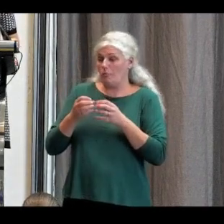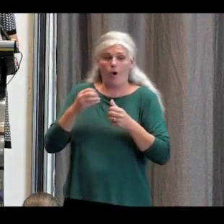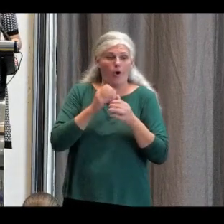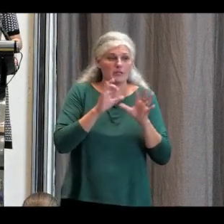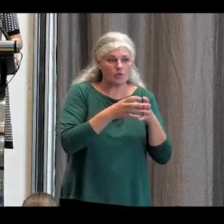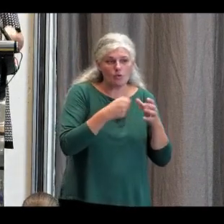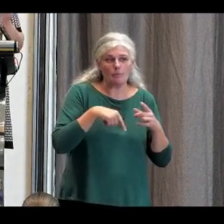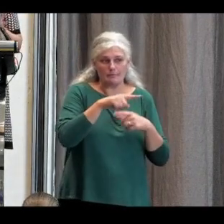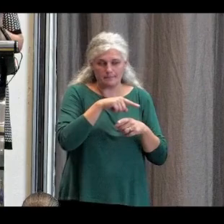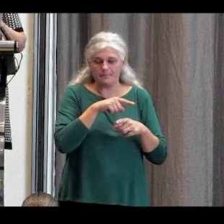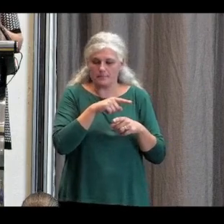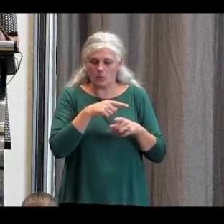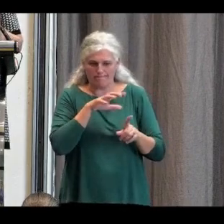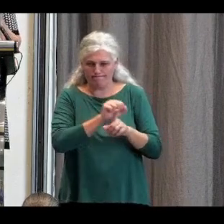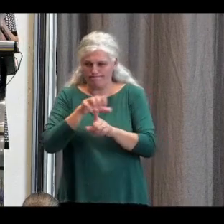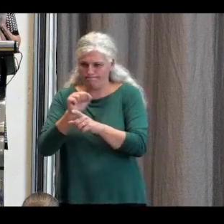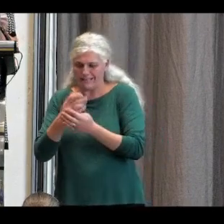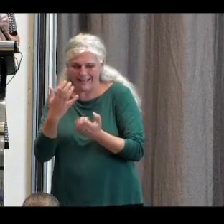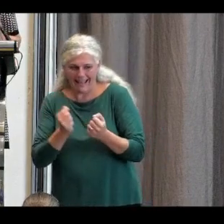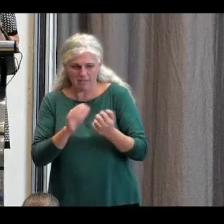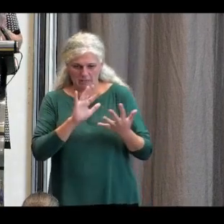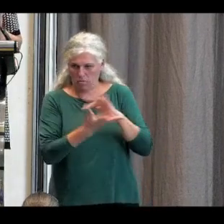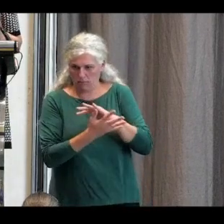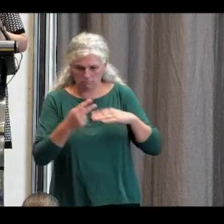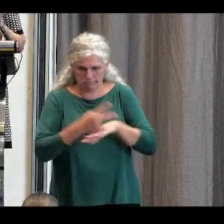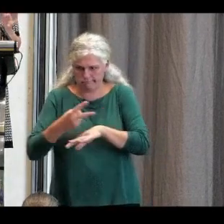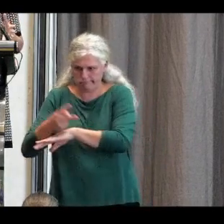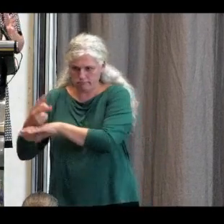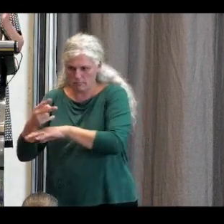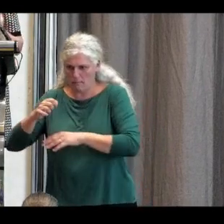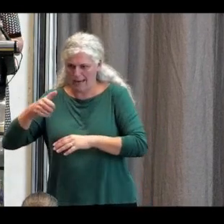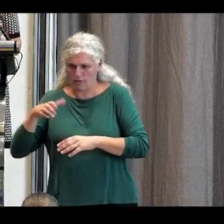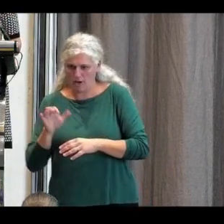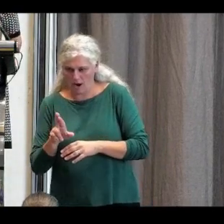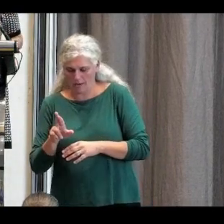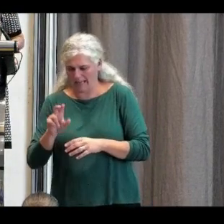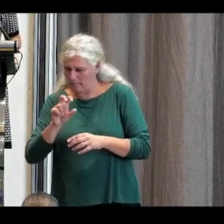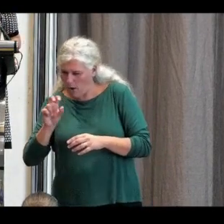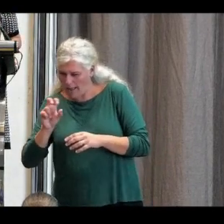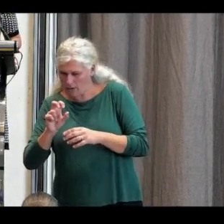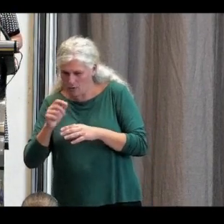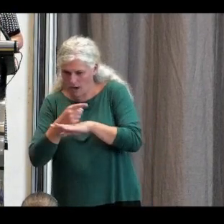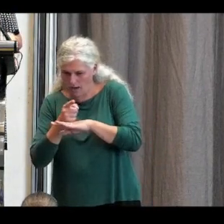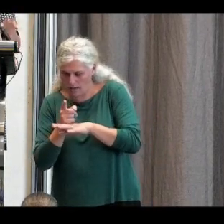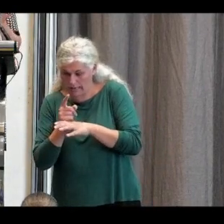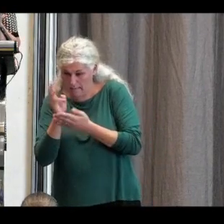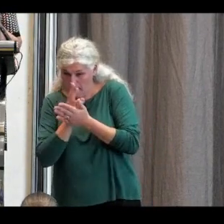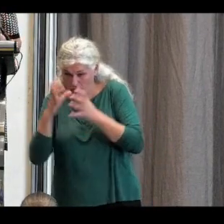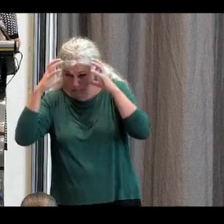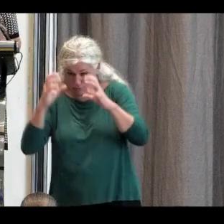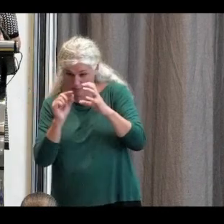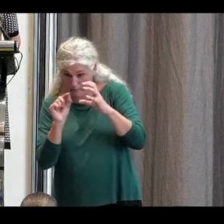groups verified, that there is a disruption in the molecular clock, for instance, here in the example of temporal